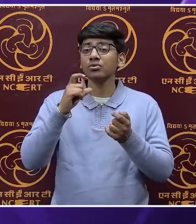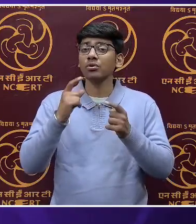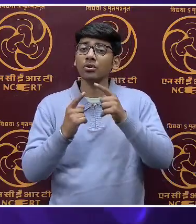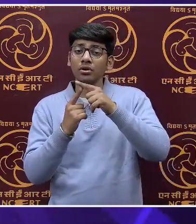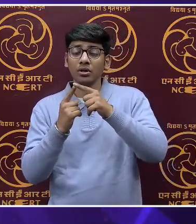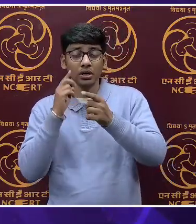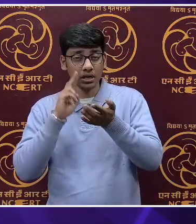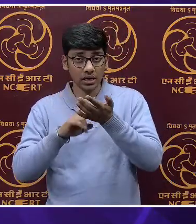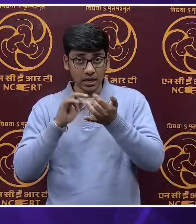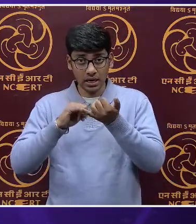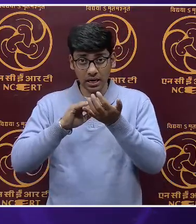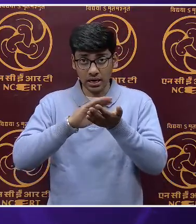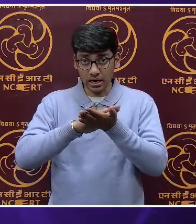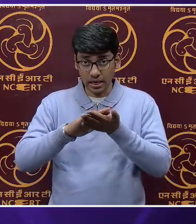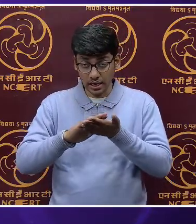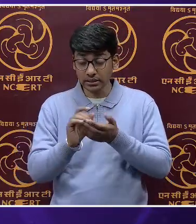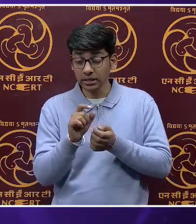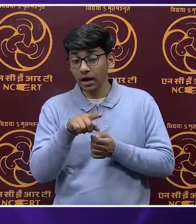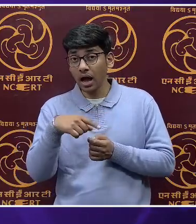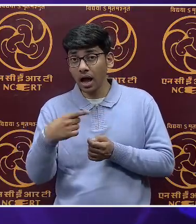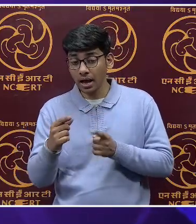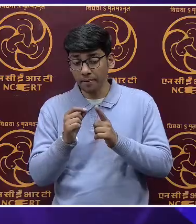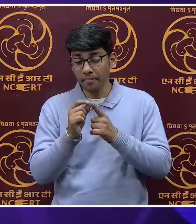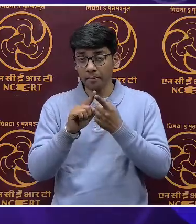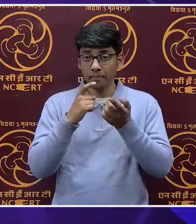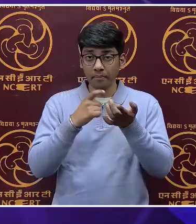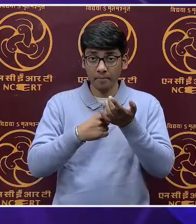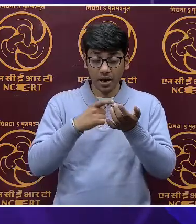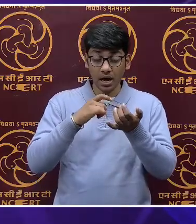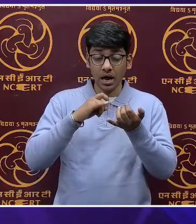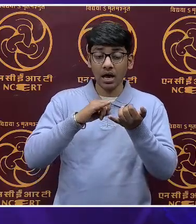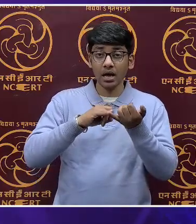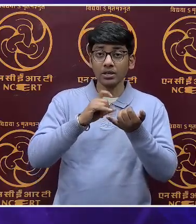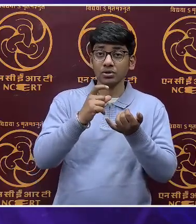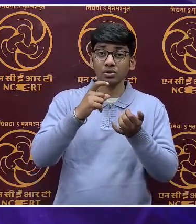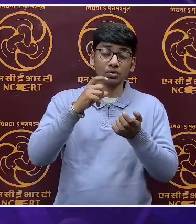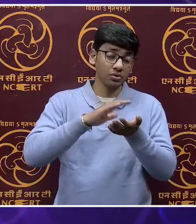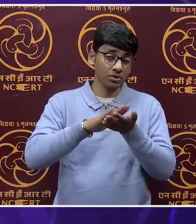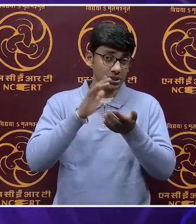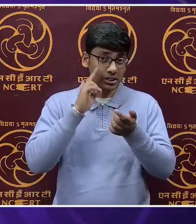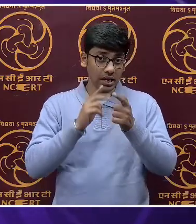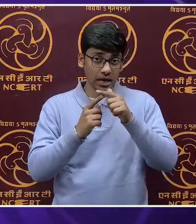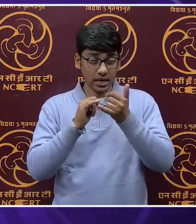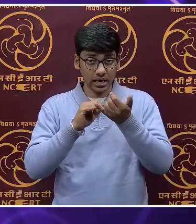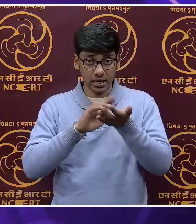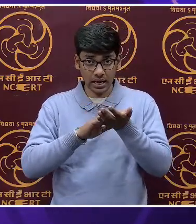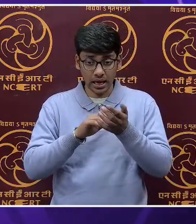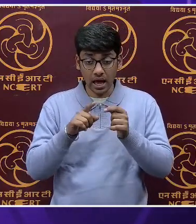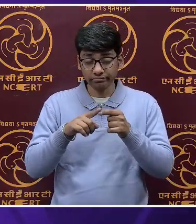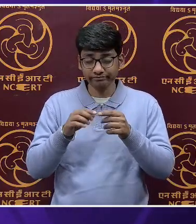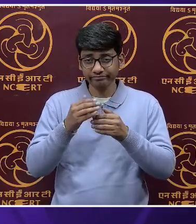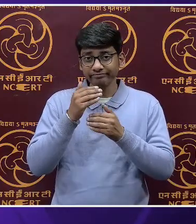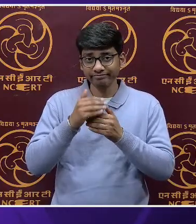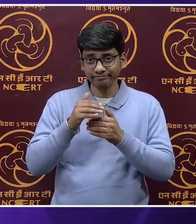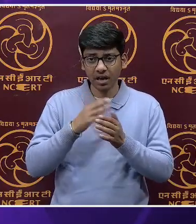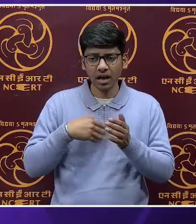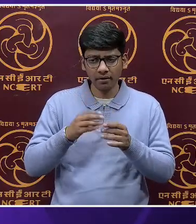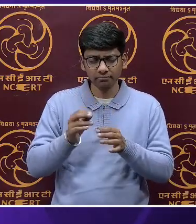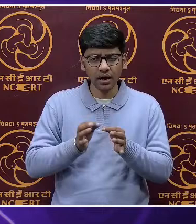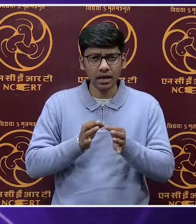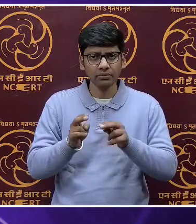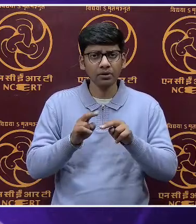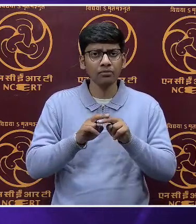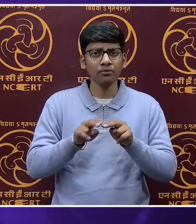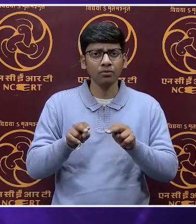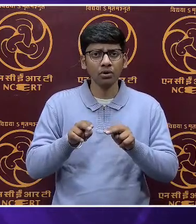what the meaning of percussionist is in detail later in the chapter, as this word comes again and again. So, let's find